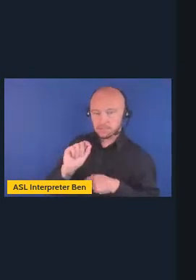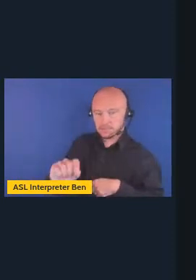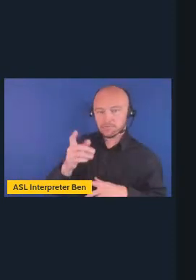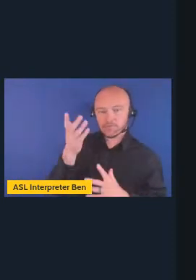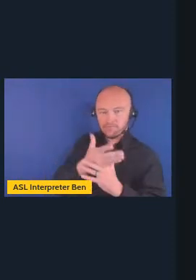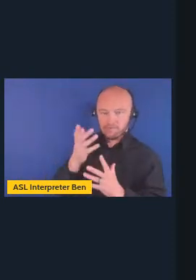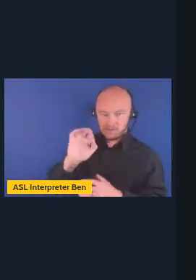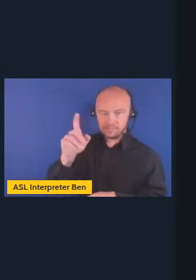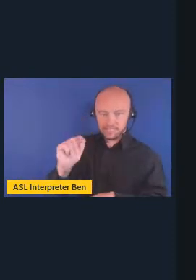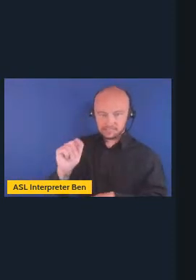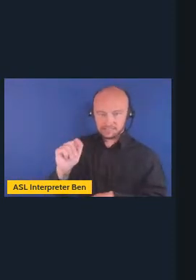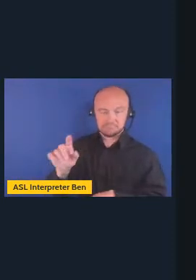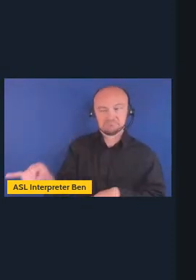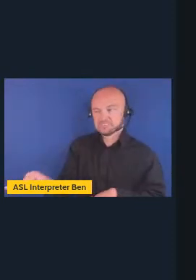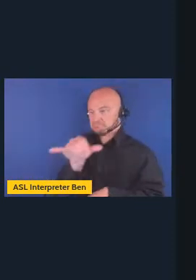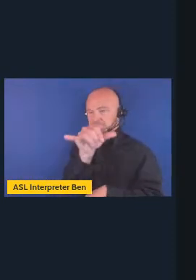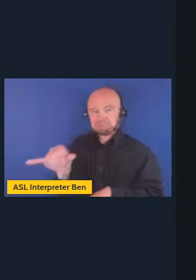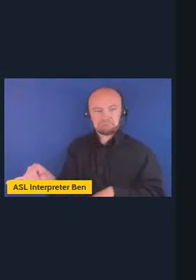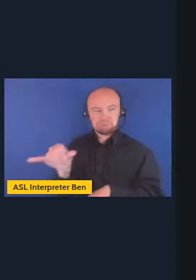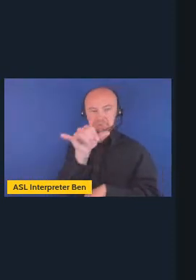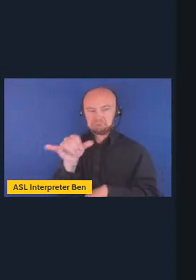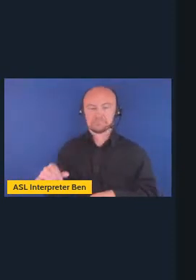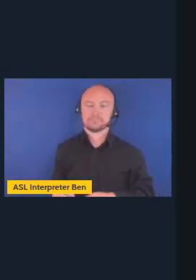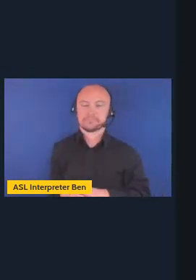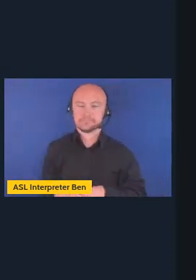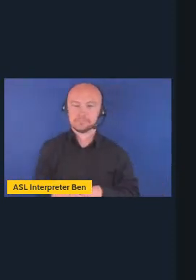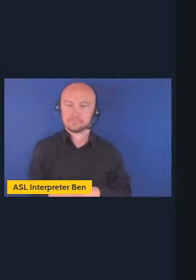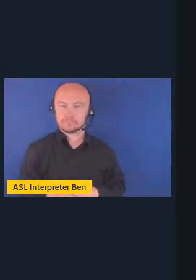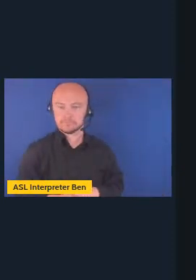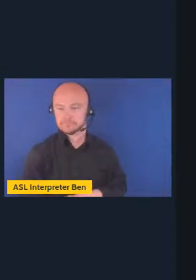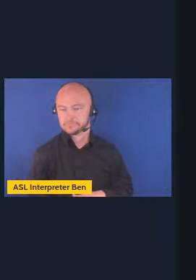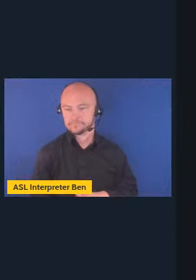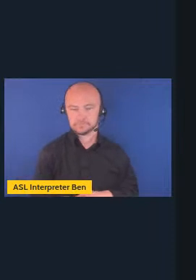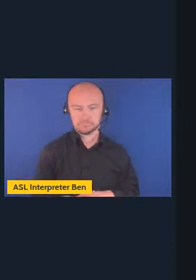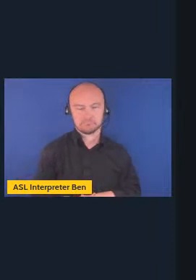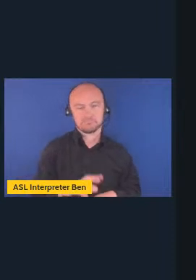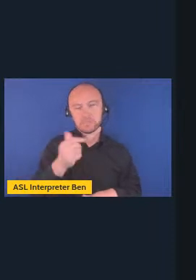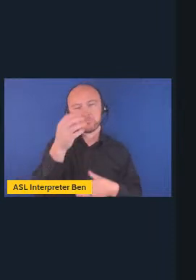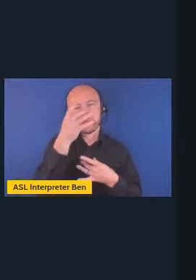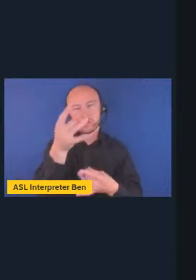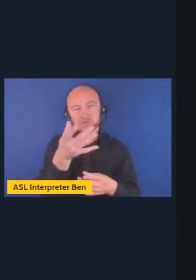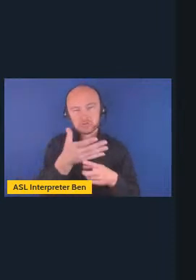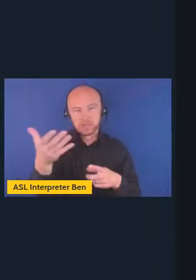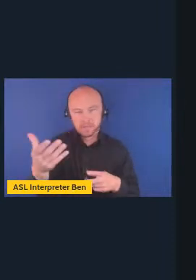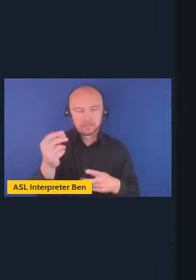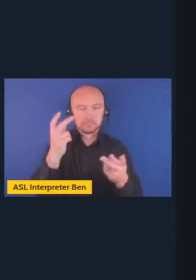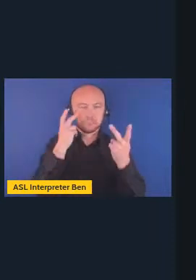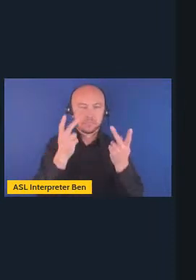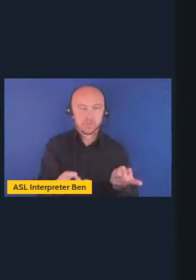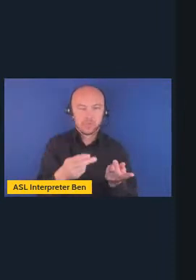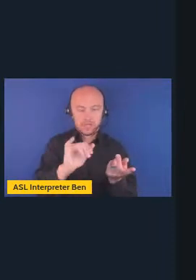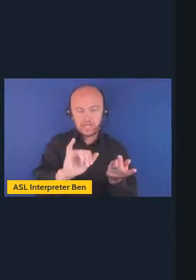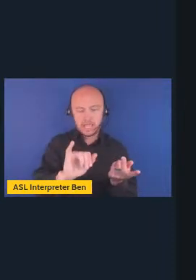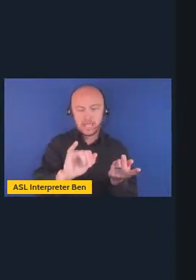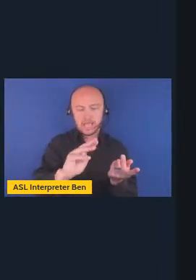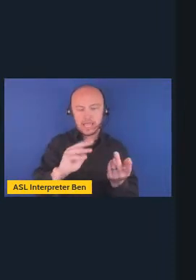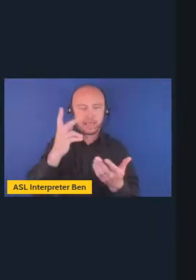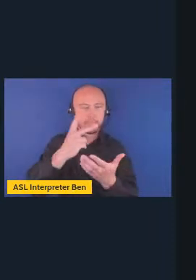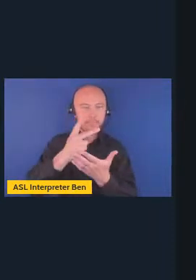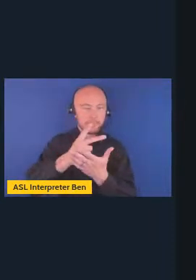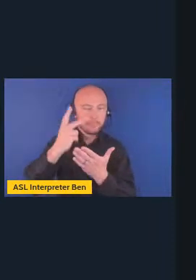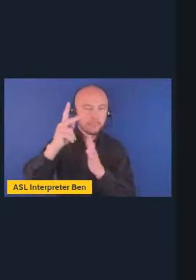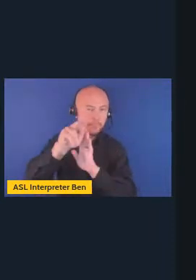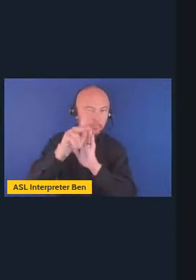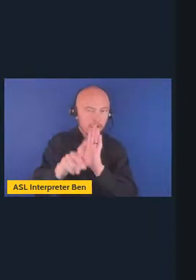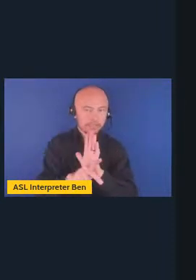text. I mean, it's the same thing. Now, another interesting thing that if we take a look at the IAM policy that was created